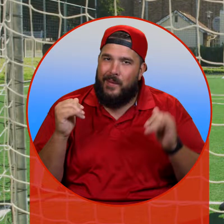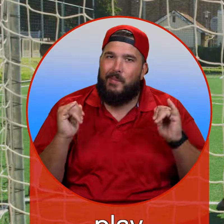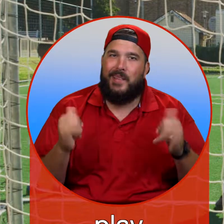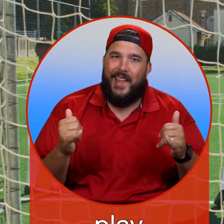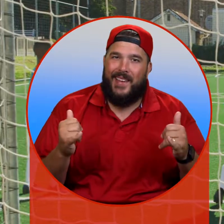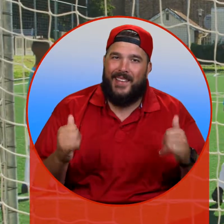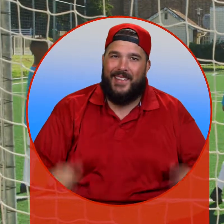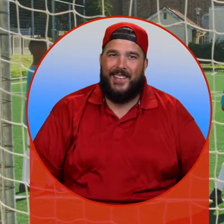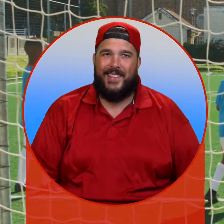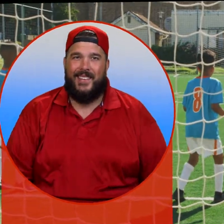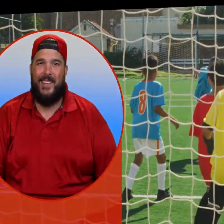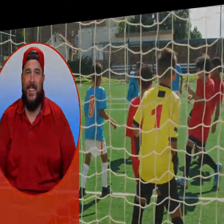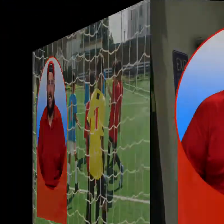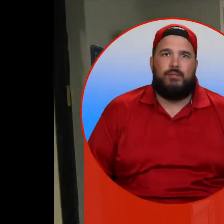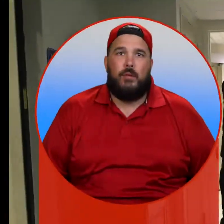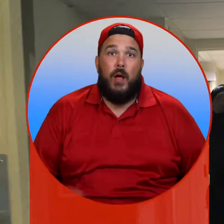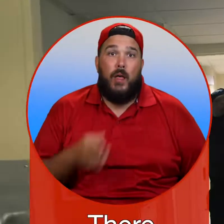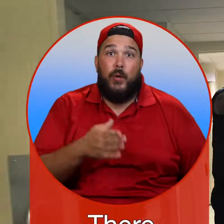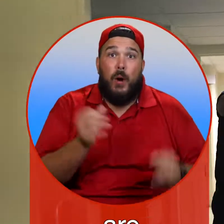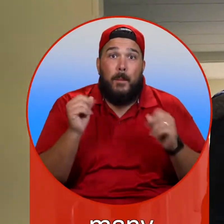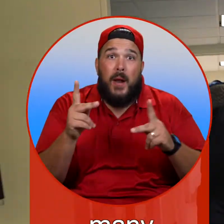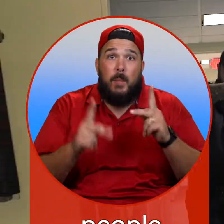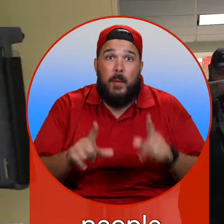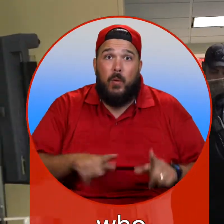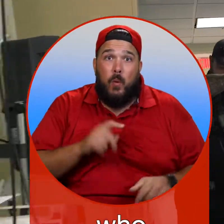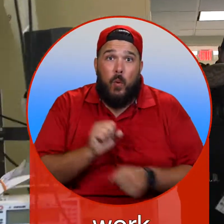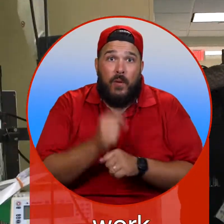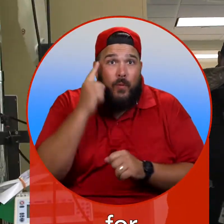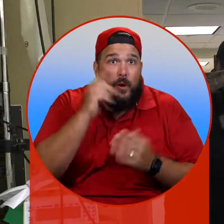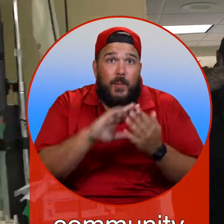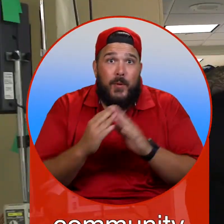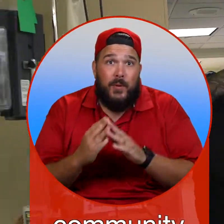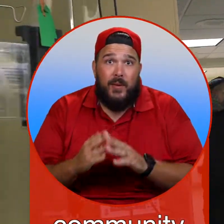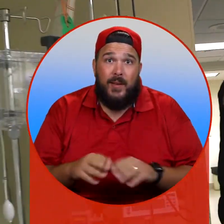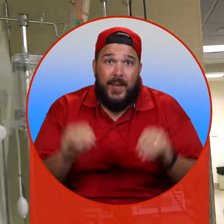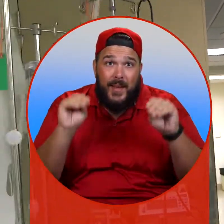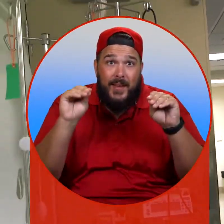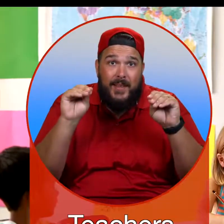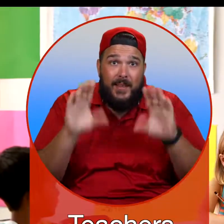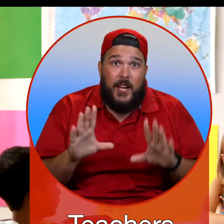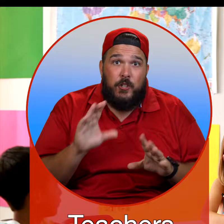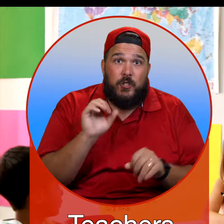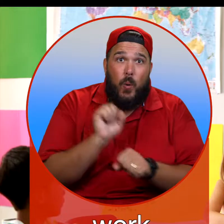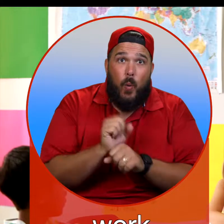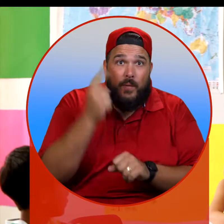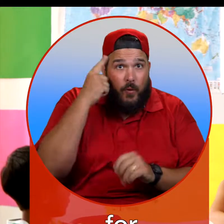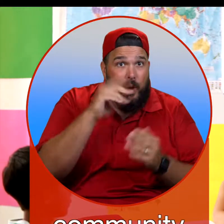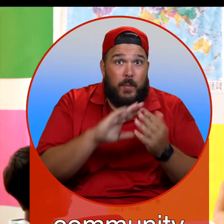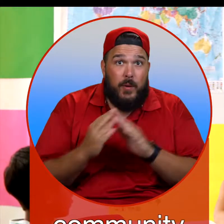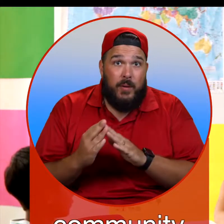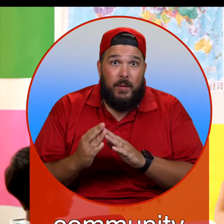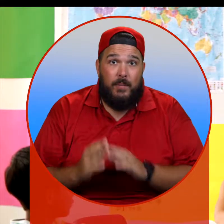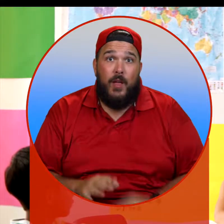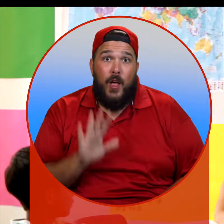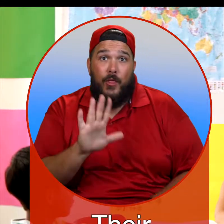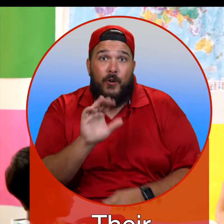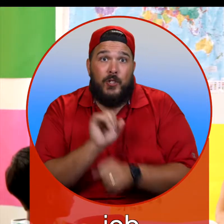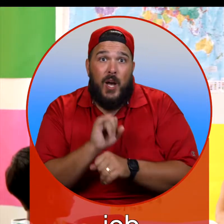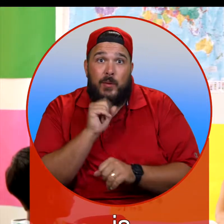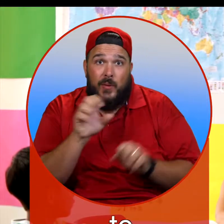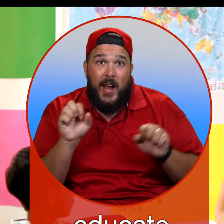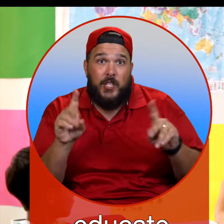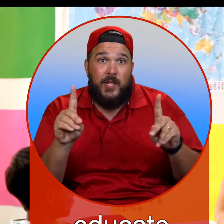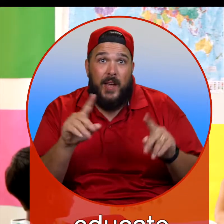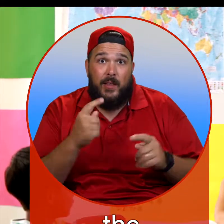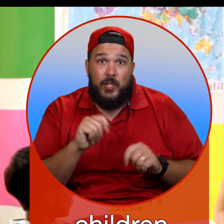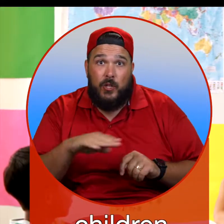and play. There are many people who work for a community. Teachers work for a community. Their